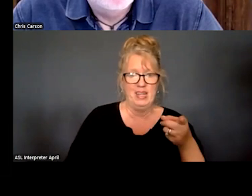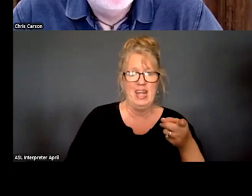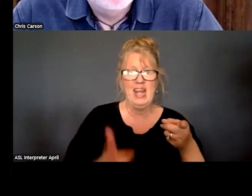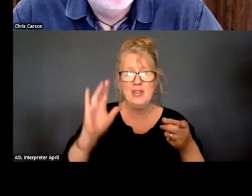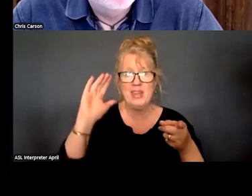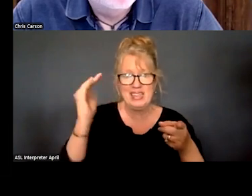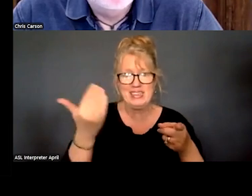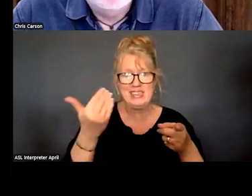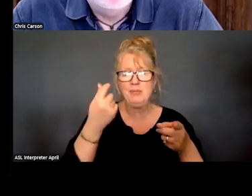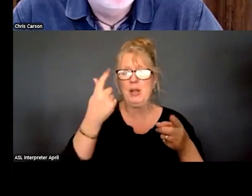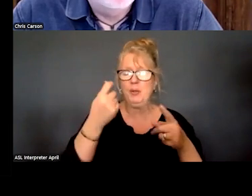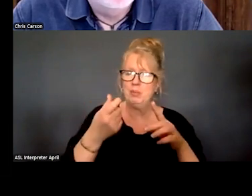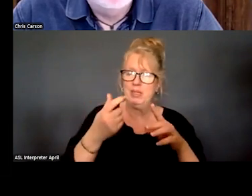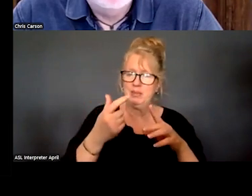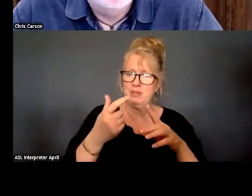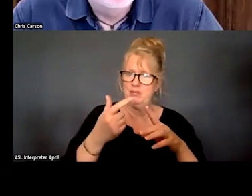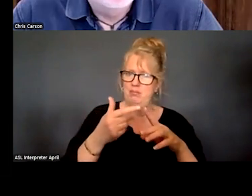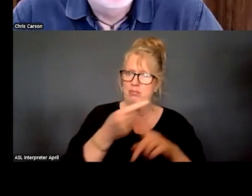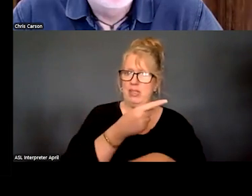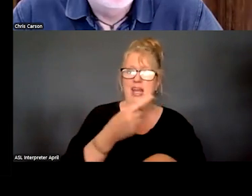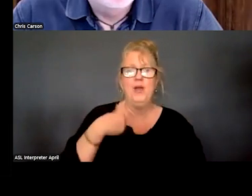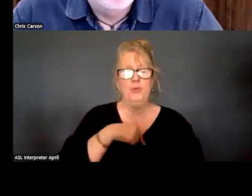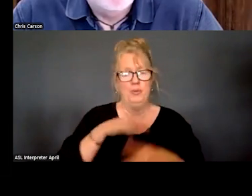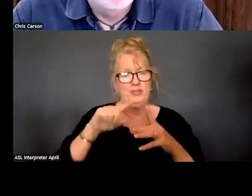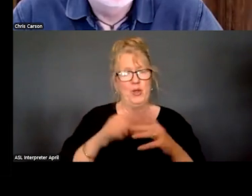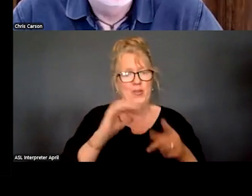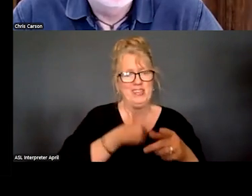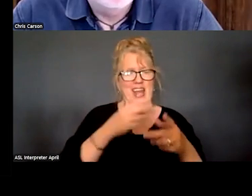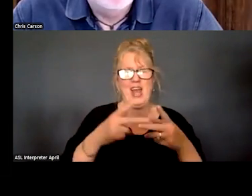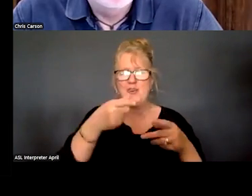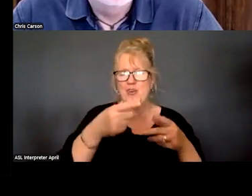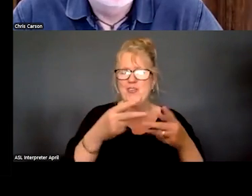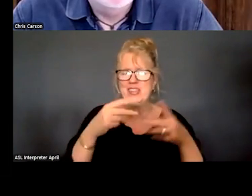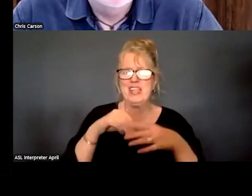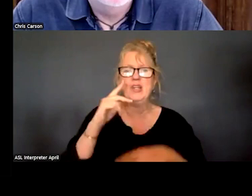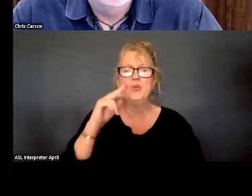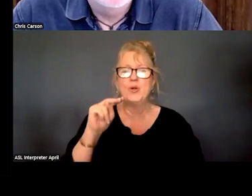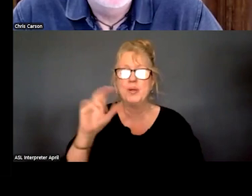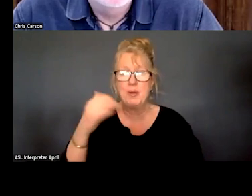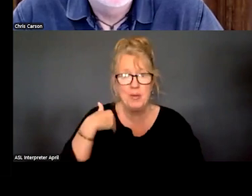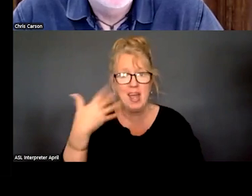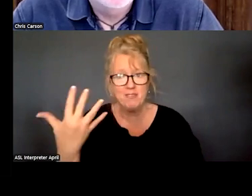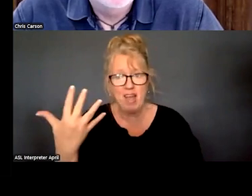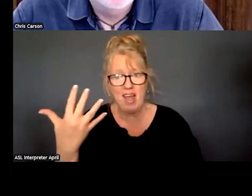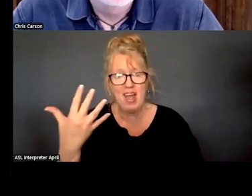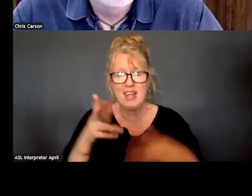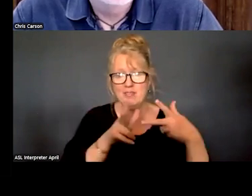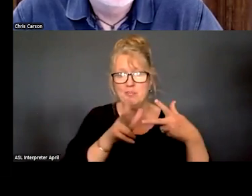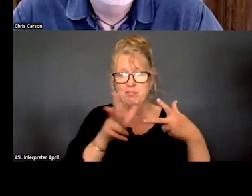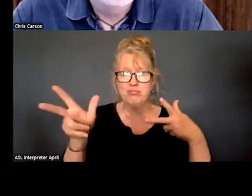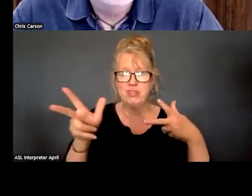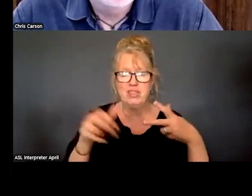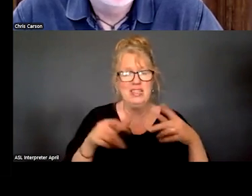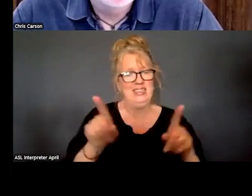an extreme. And then we started doing the same practice. This is our facility in North Carolina where we had 5 police cars show up at the same